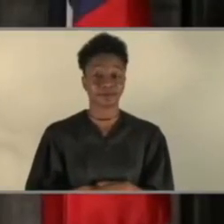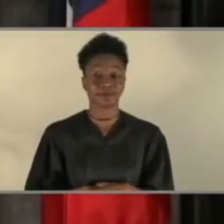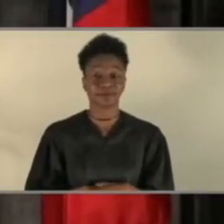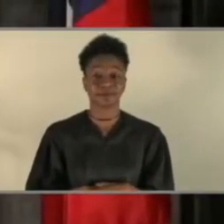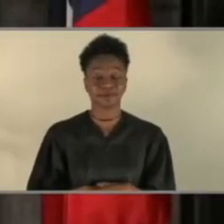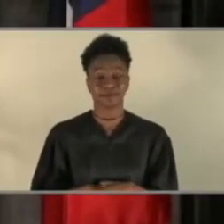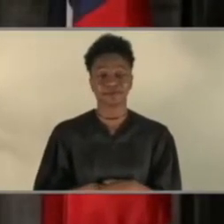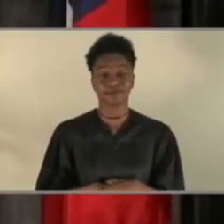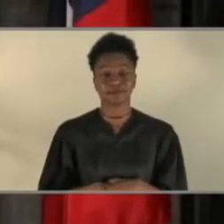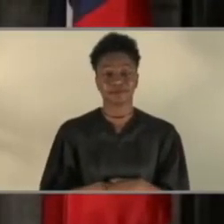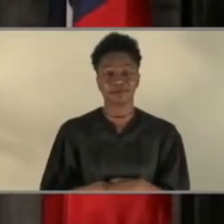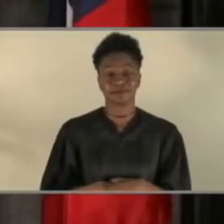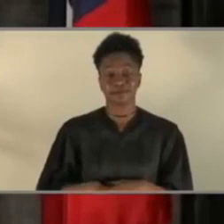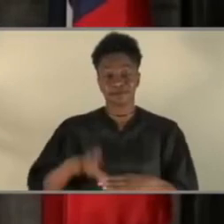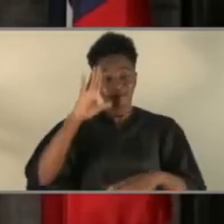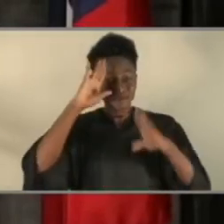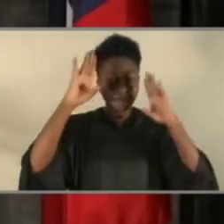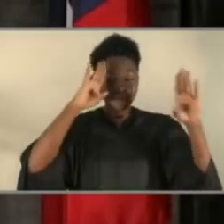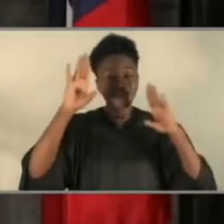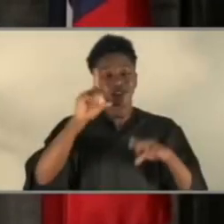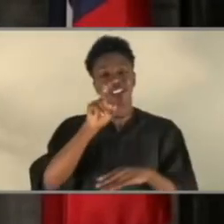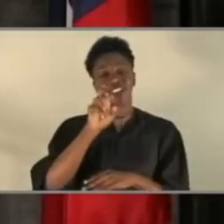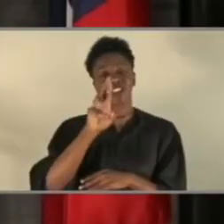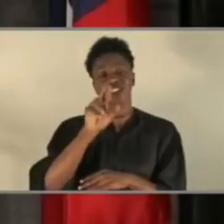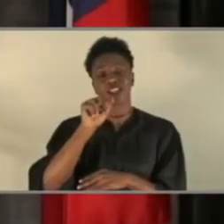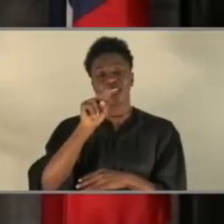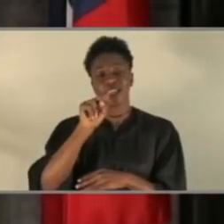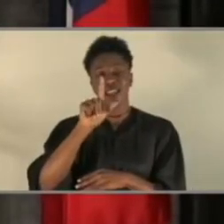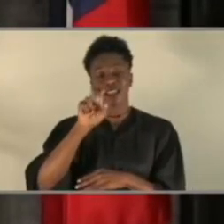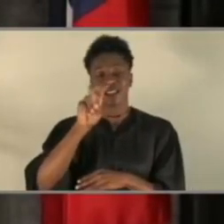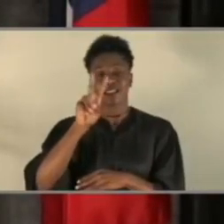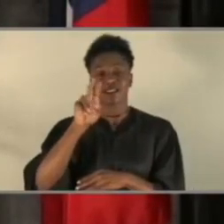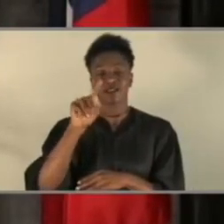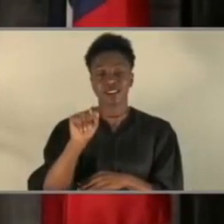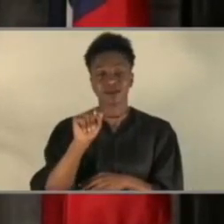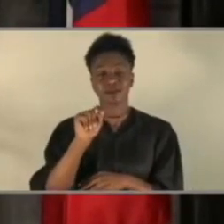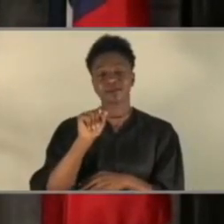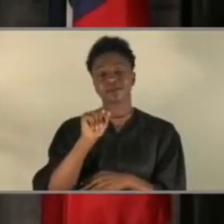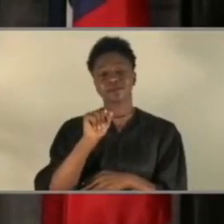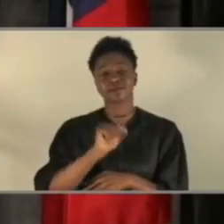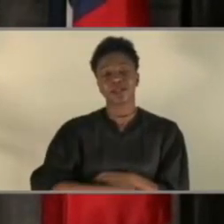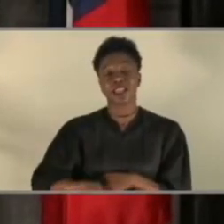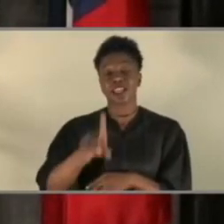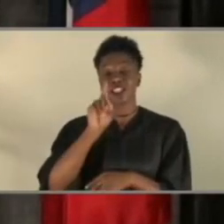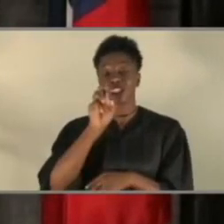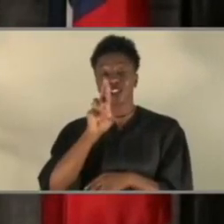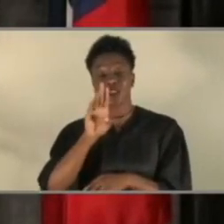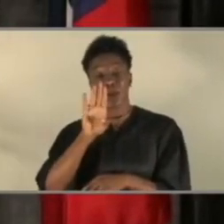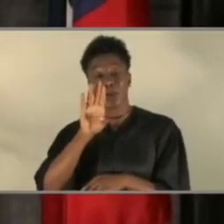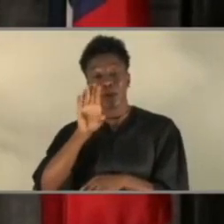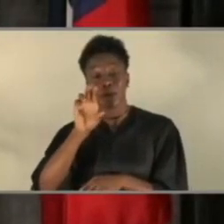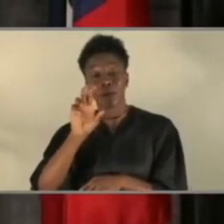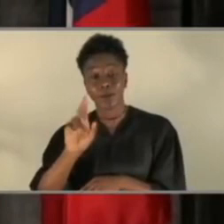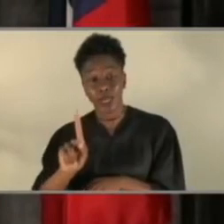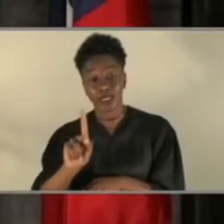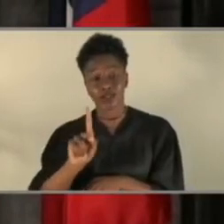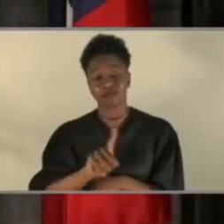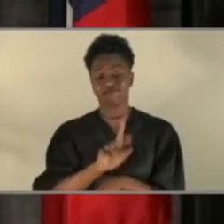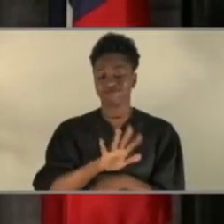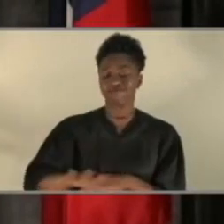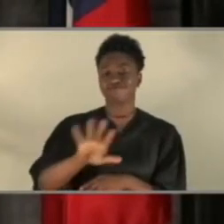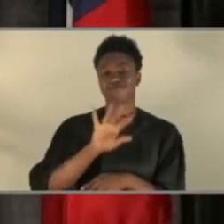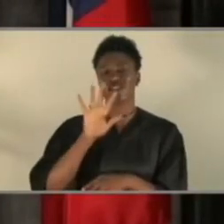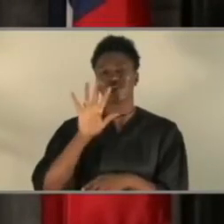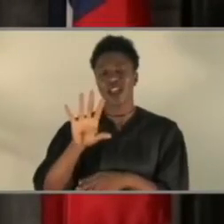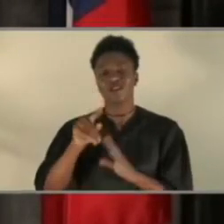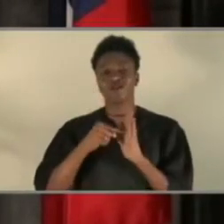Greetings, Superintendent Dr. Levette, Board of Education President Dr. Buck, District 5 Board Member Irene